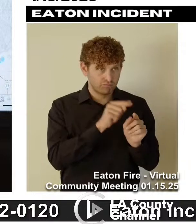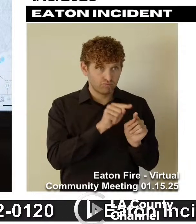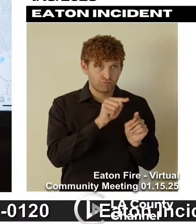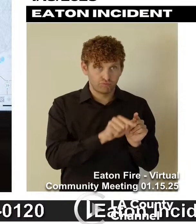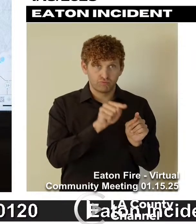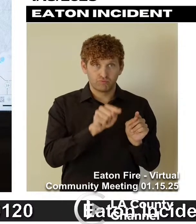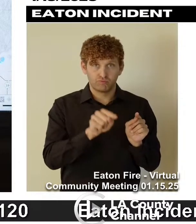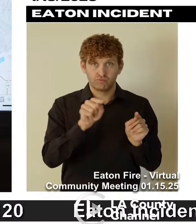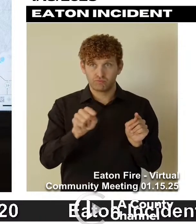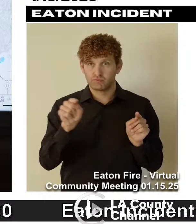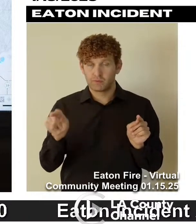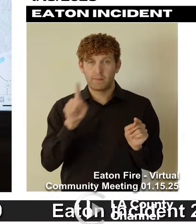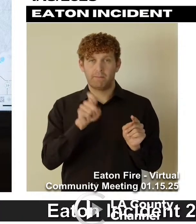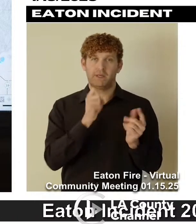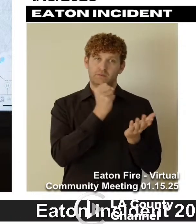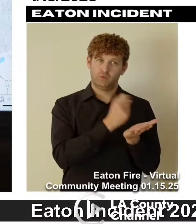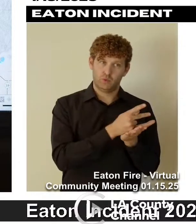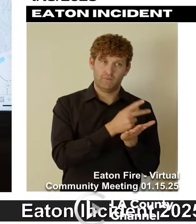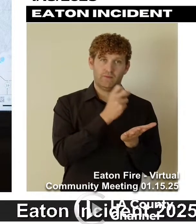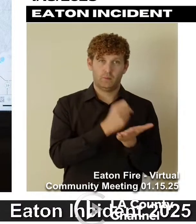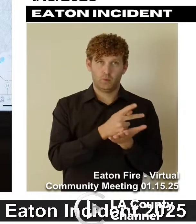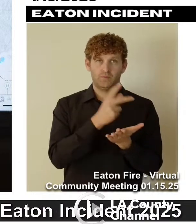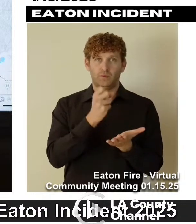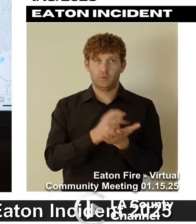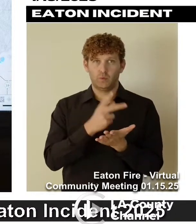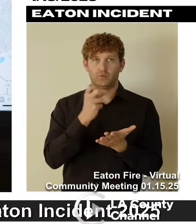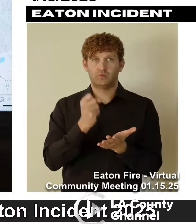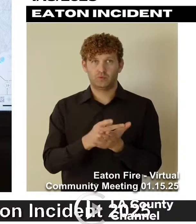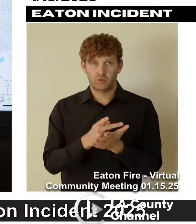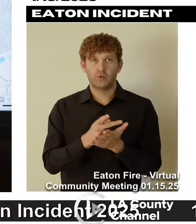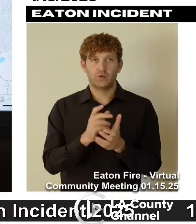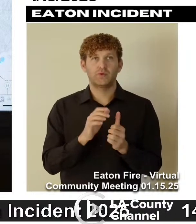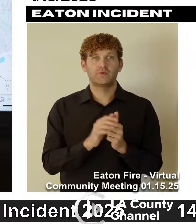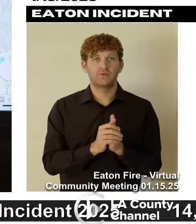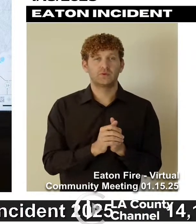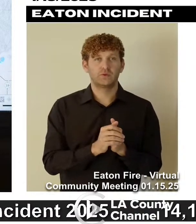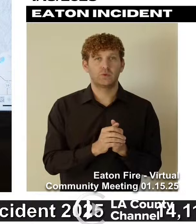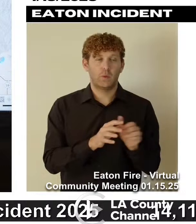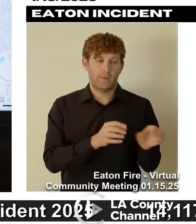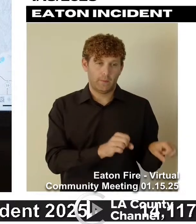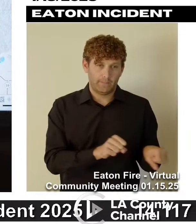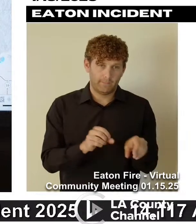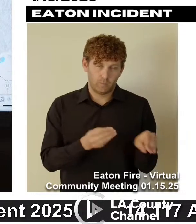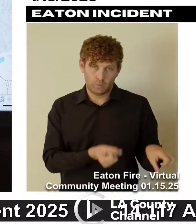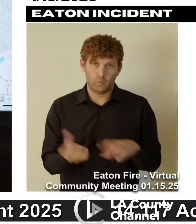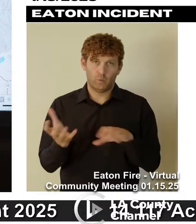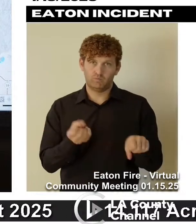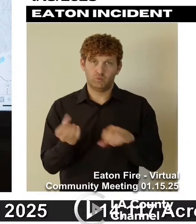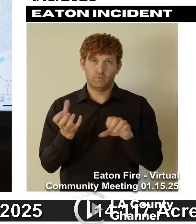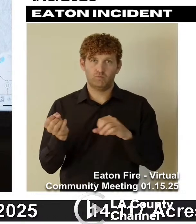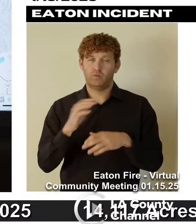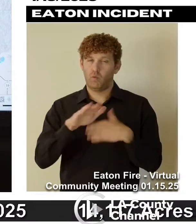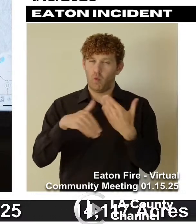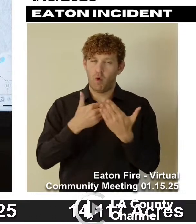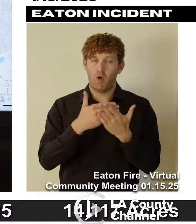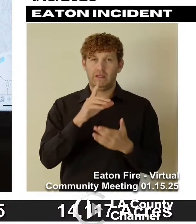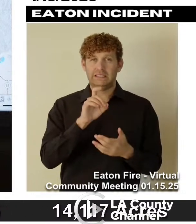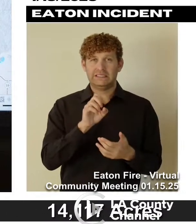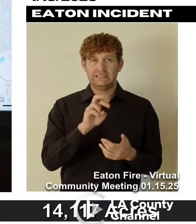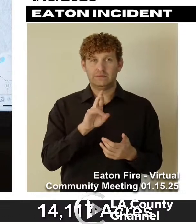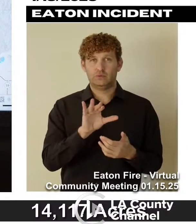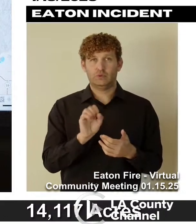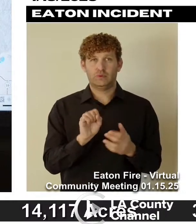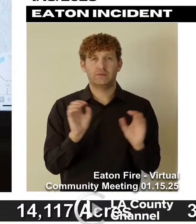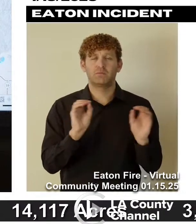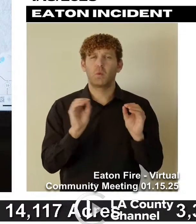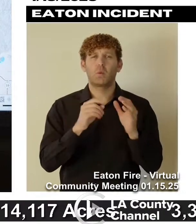safe removal of fire debris. It's a service provided at no cost to property owners and an essential step